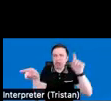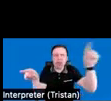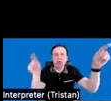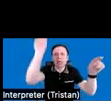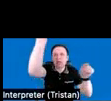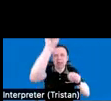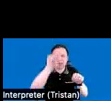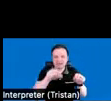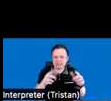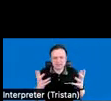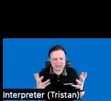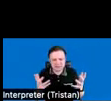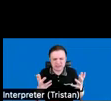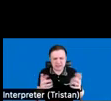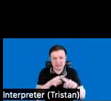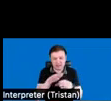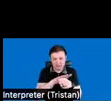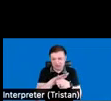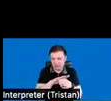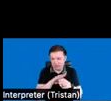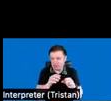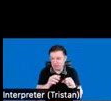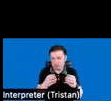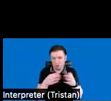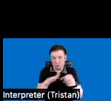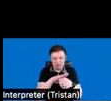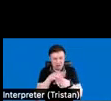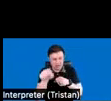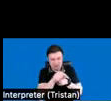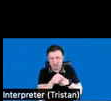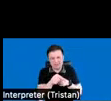the access in urban areas is very limited.